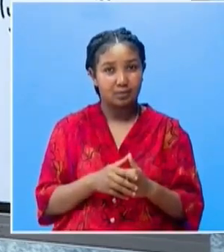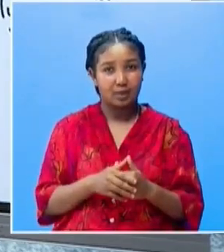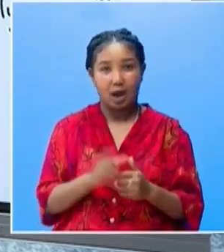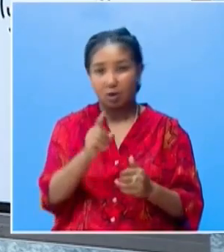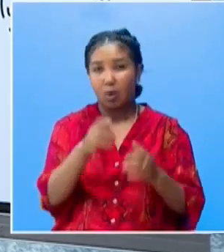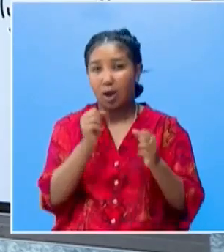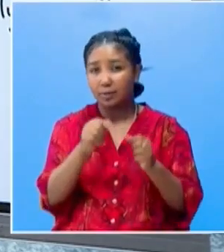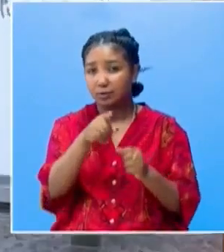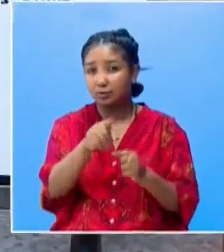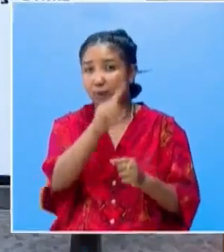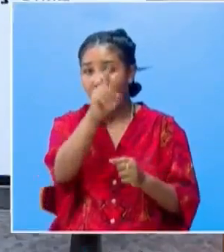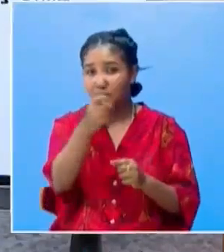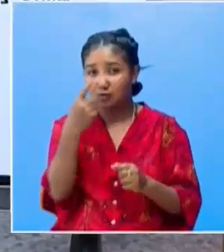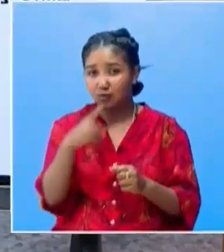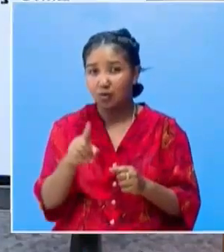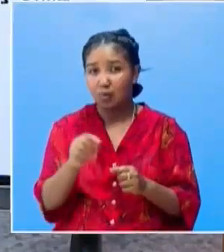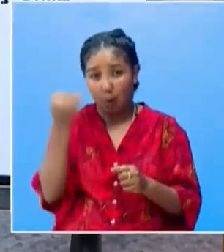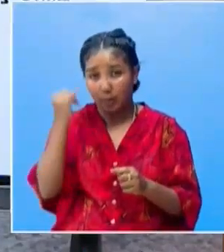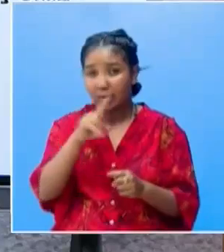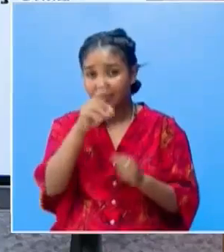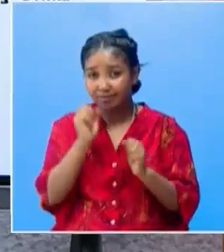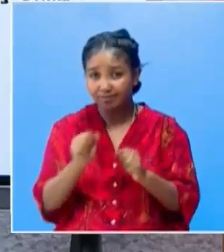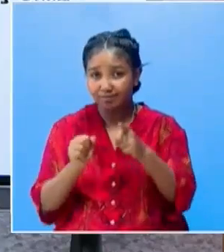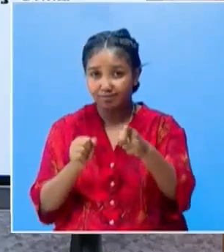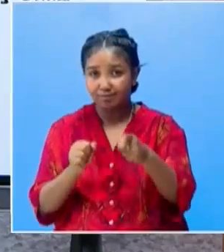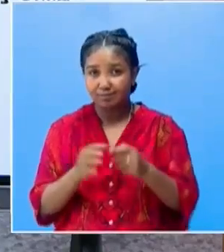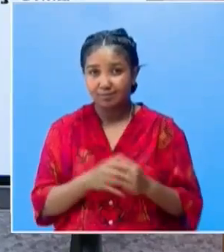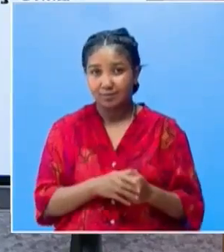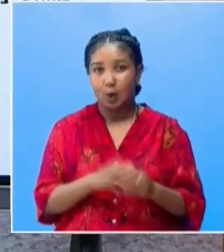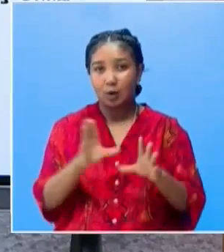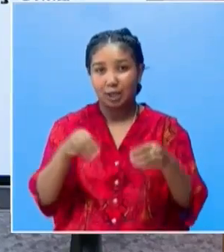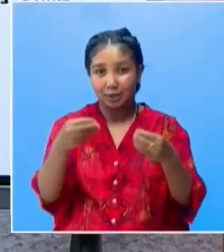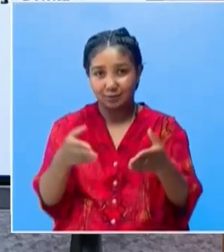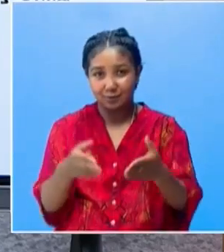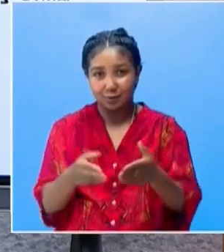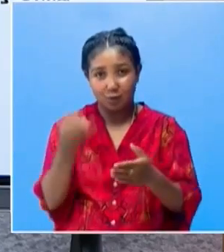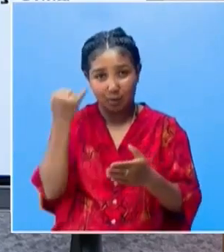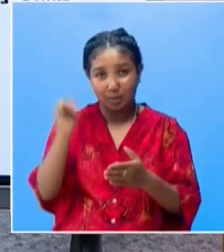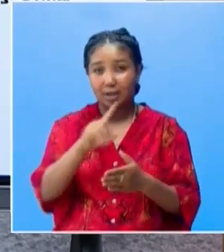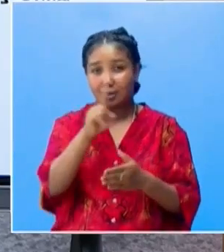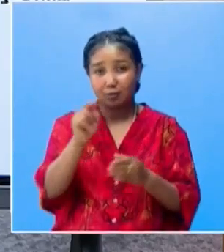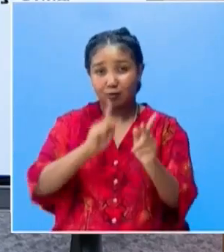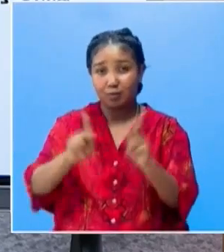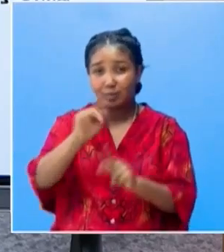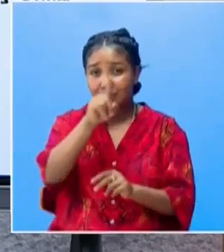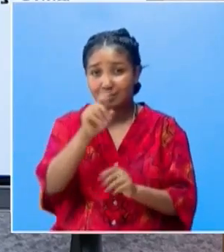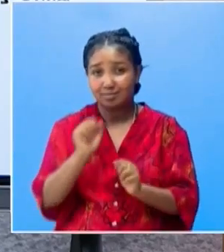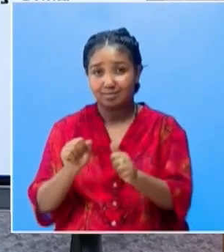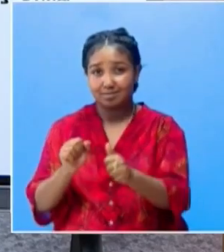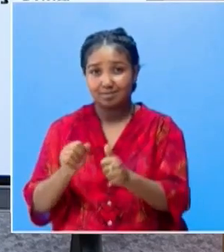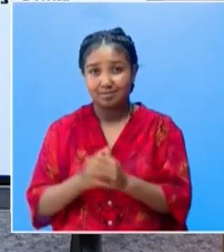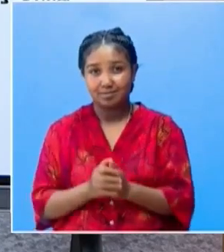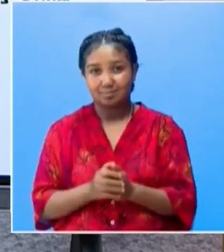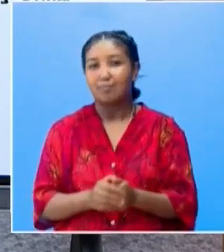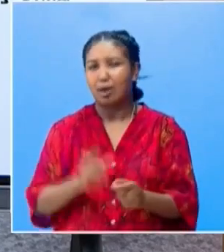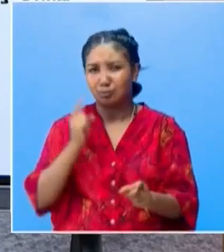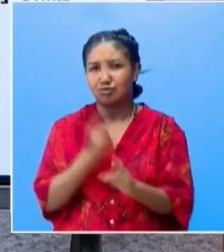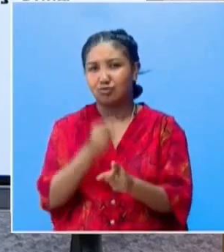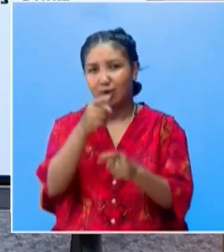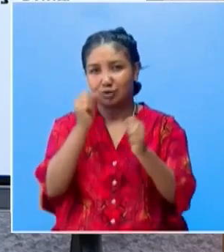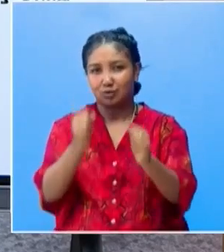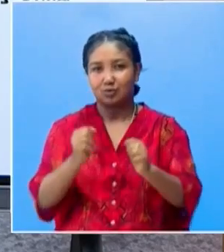able to ask for an opinion or give for opinion to people? I'm sure you do